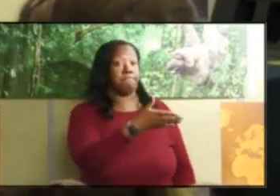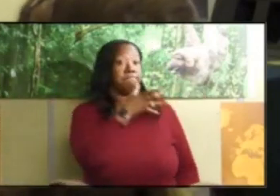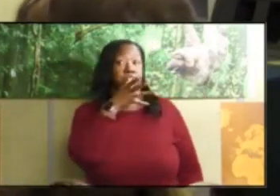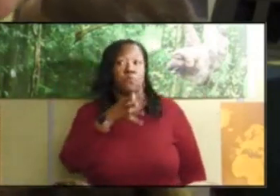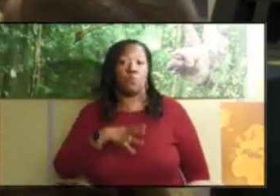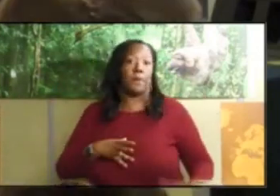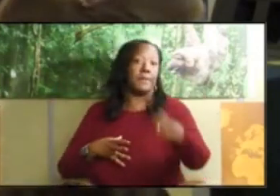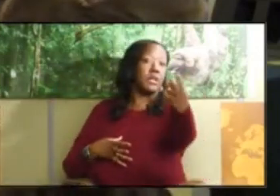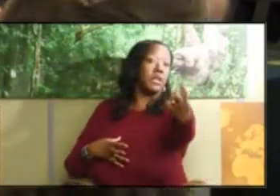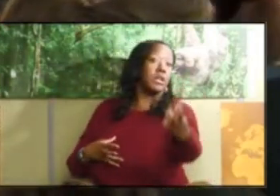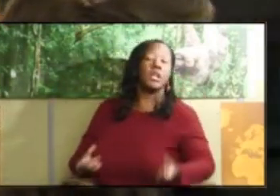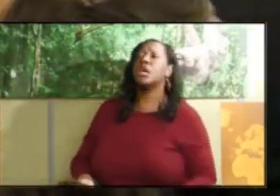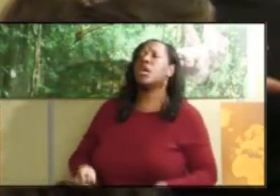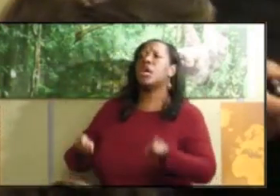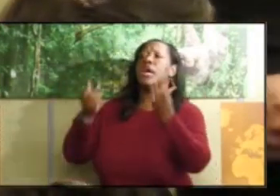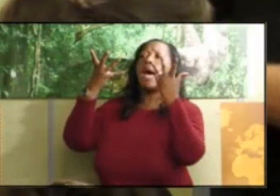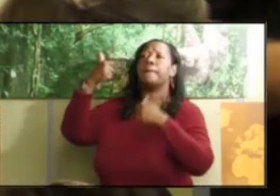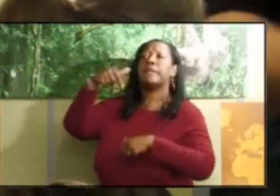Yes.